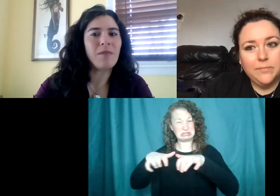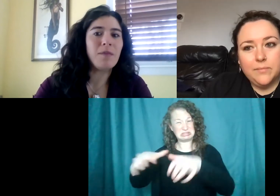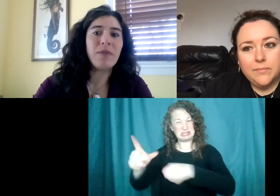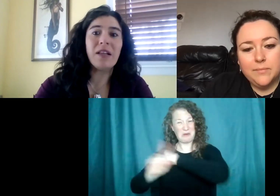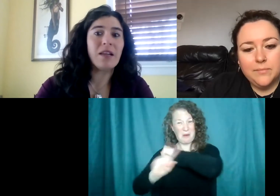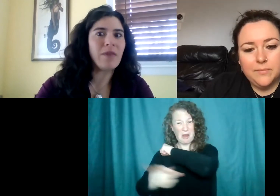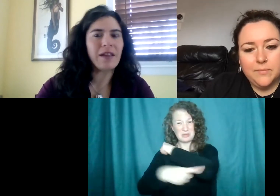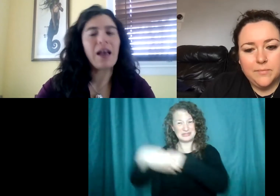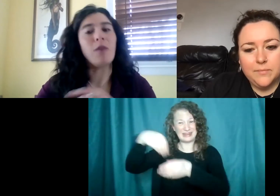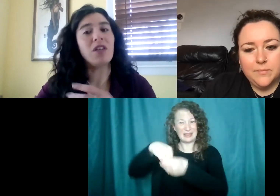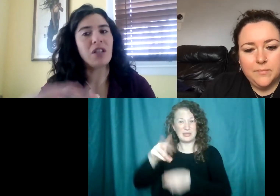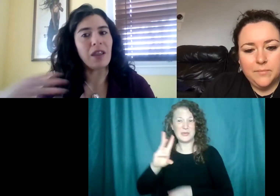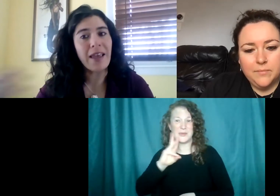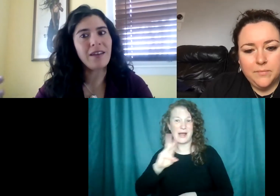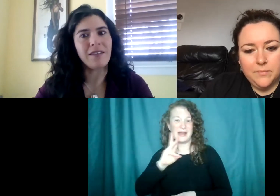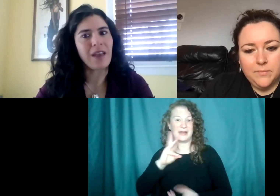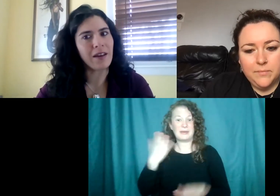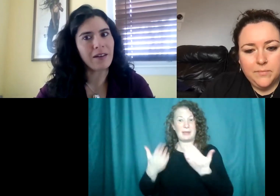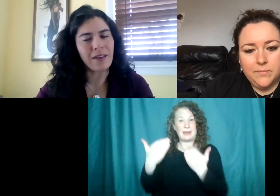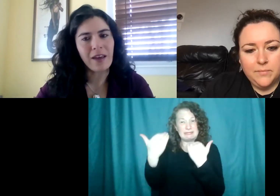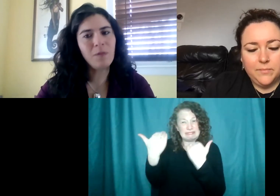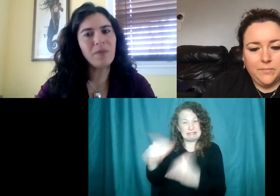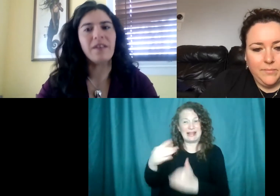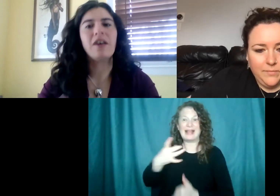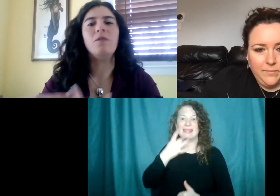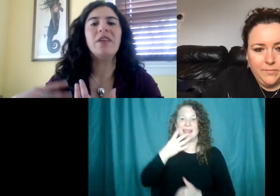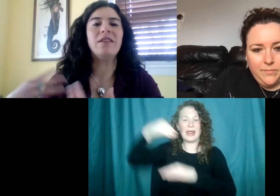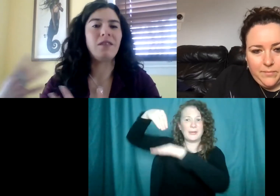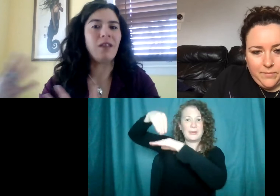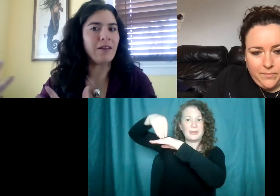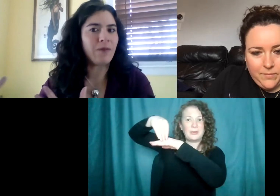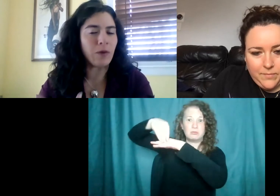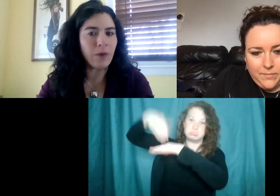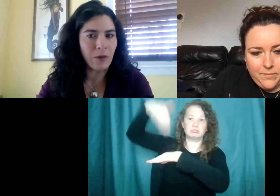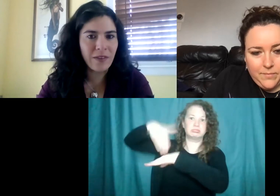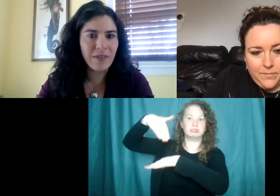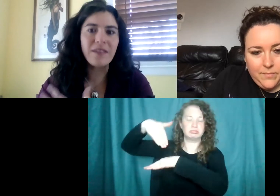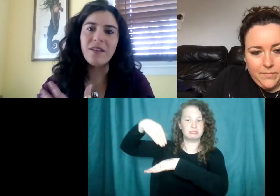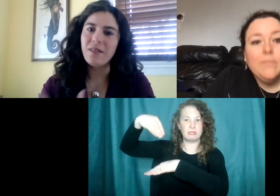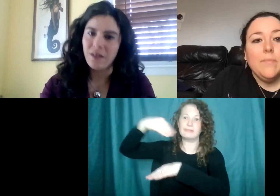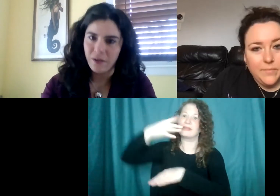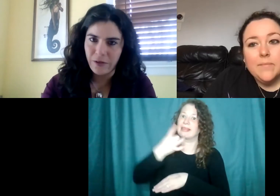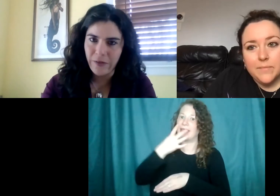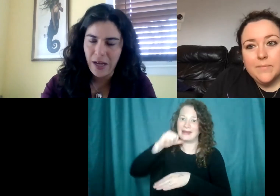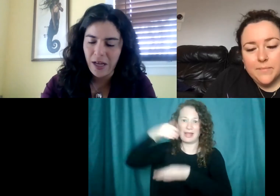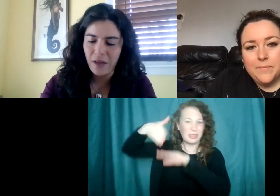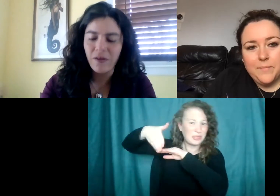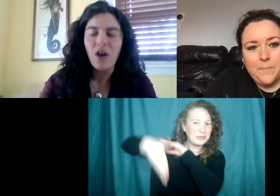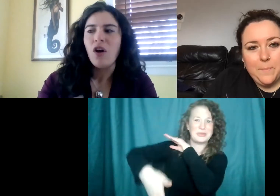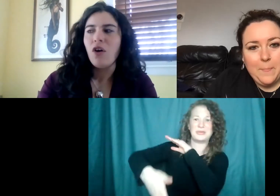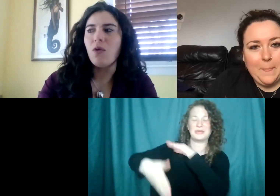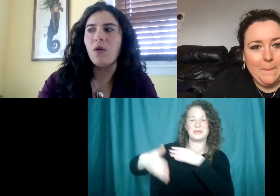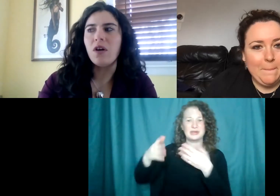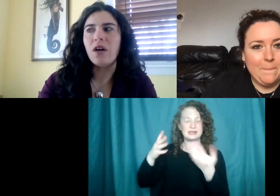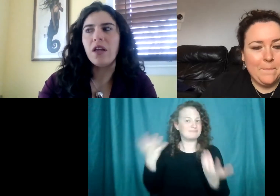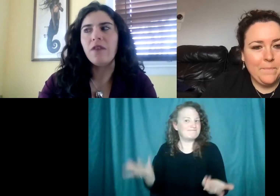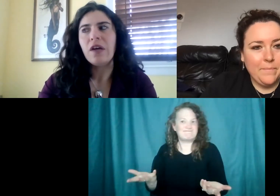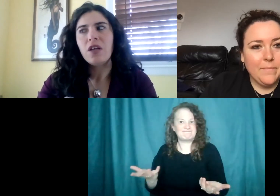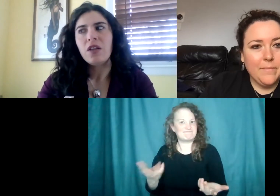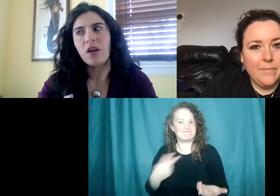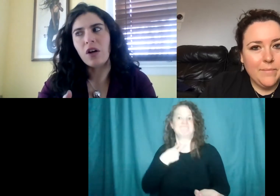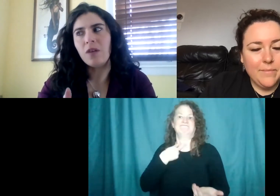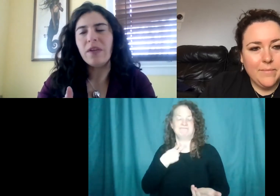it might be limiting how much light is getting to the kelps, and the kelp needs light for photosynthesis and to survive, or